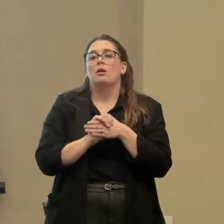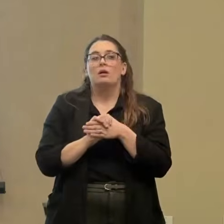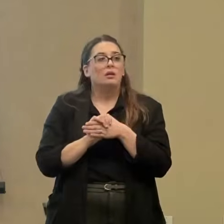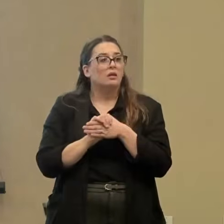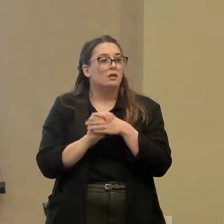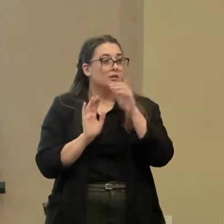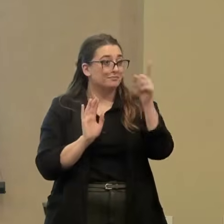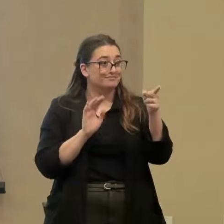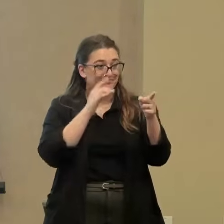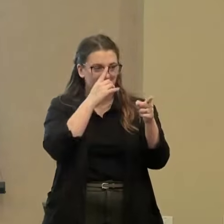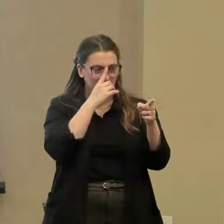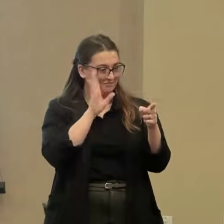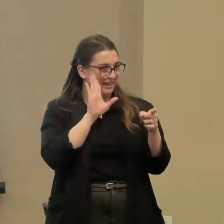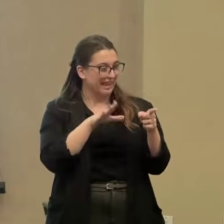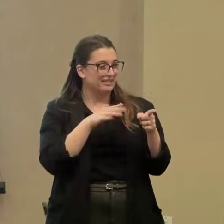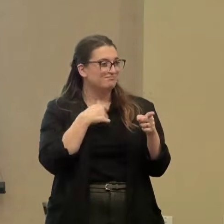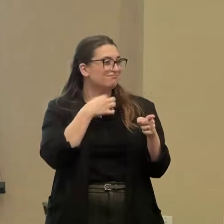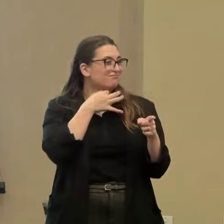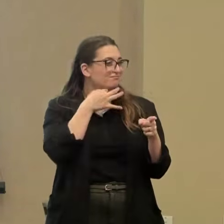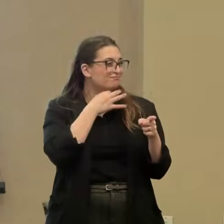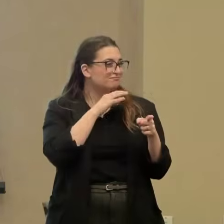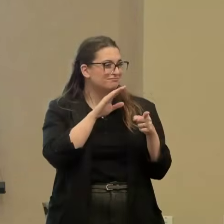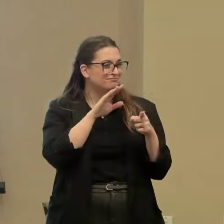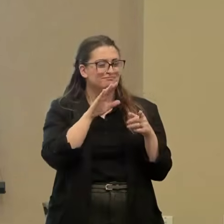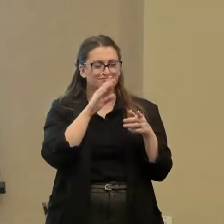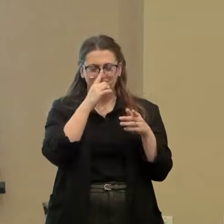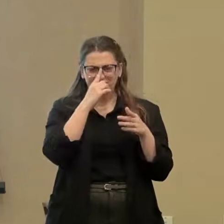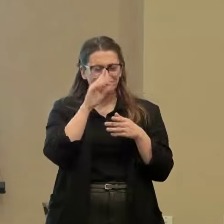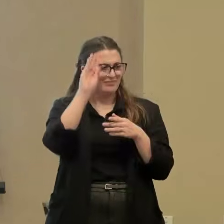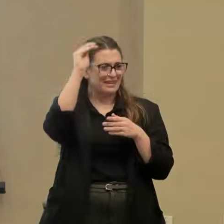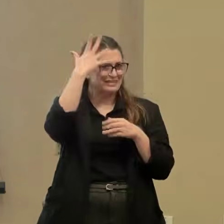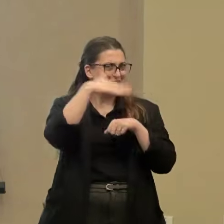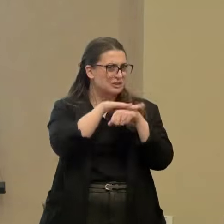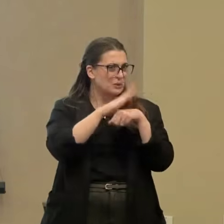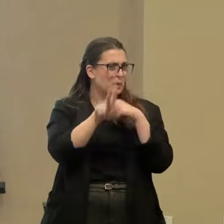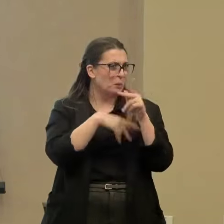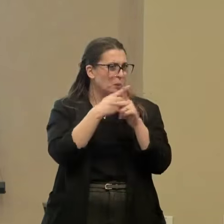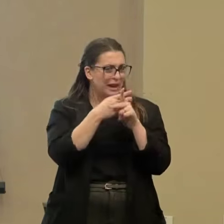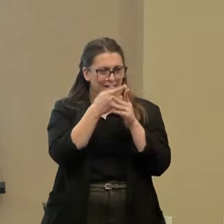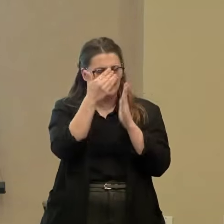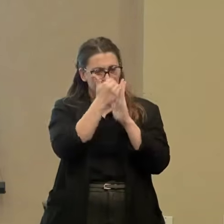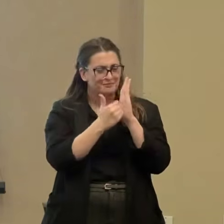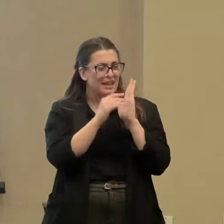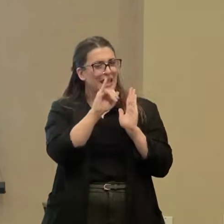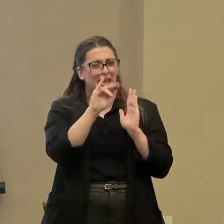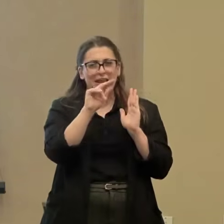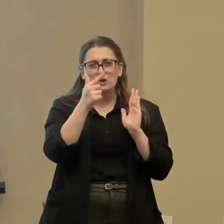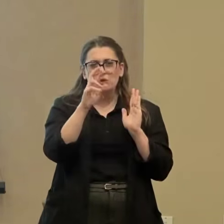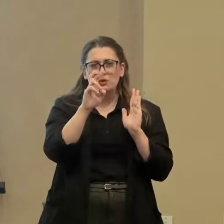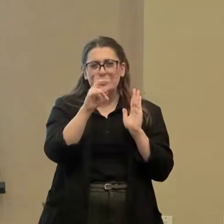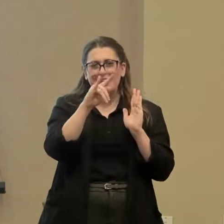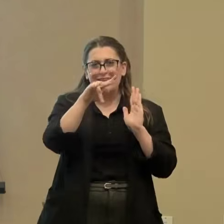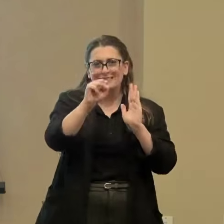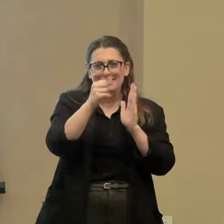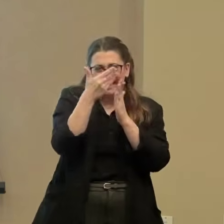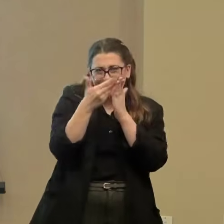Hi, I was just wondering what kind of ingredients to avoid in a sunscreen. Yeah, I would say ingredients not